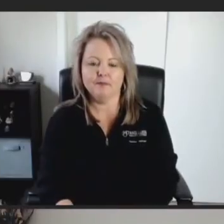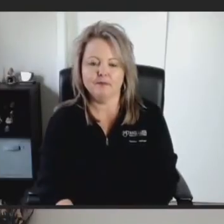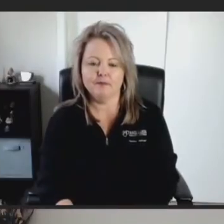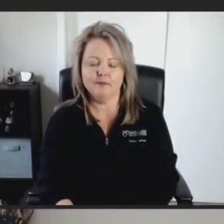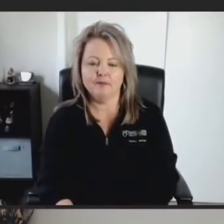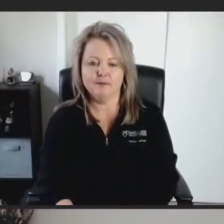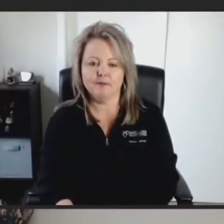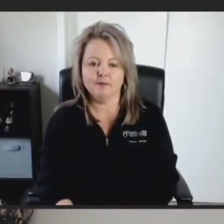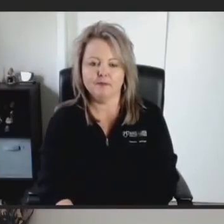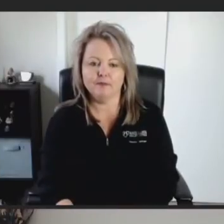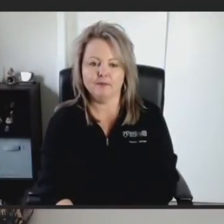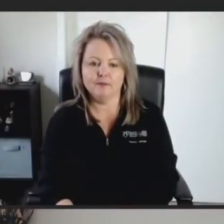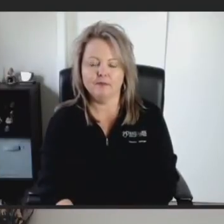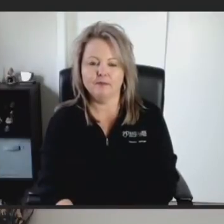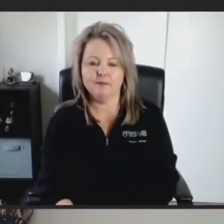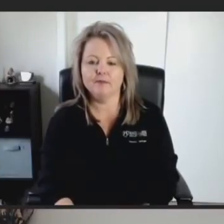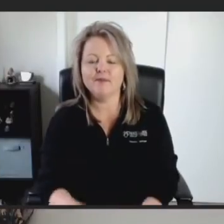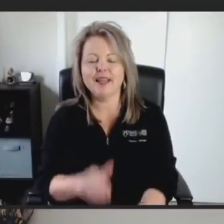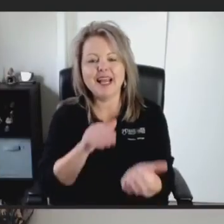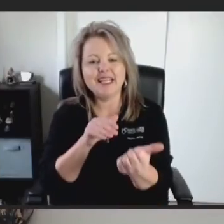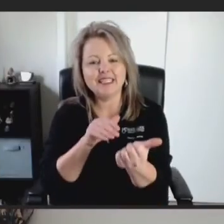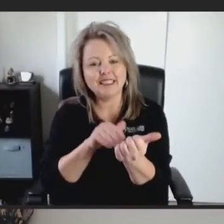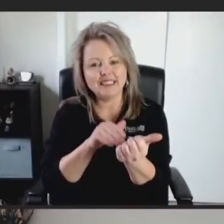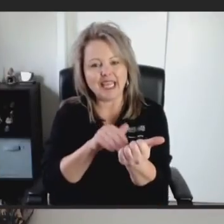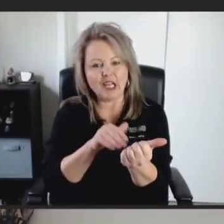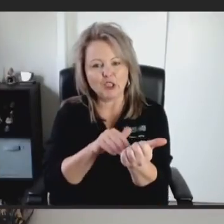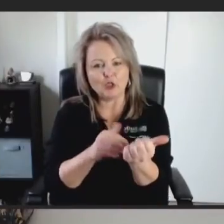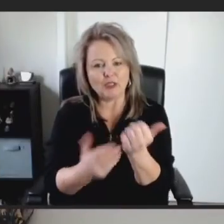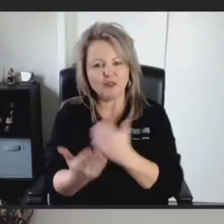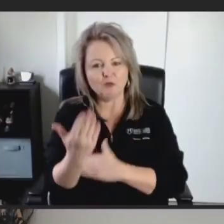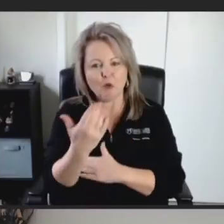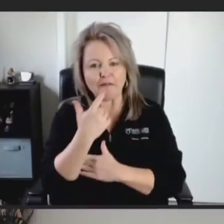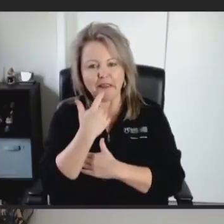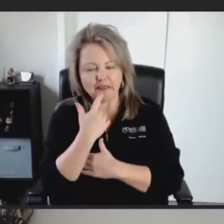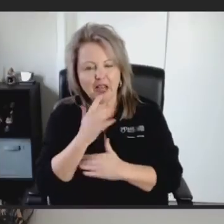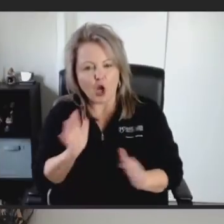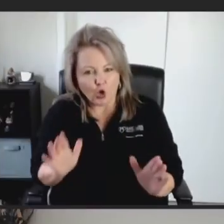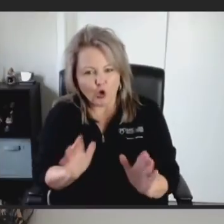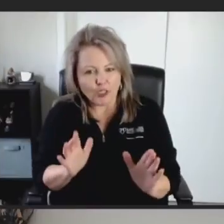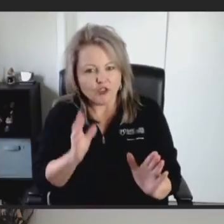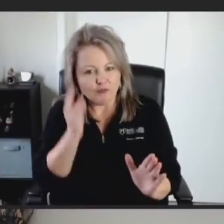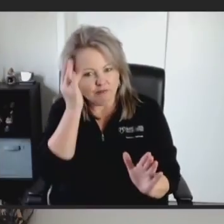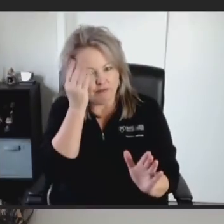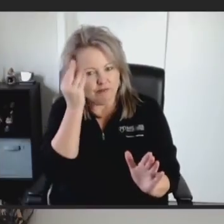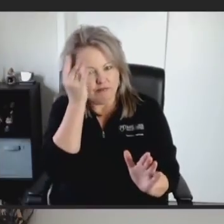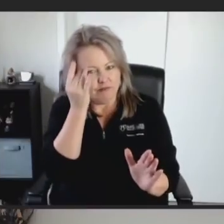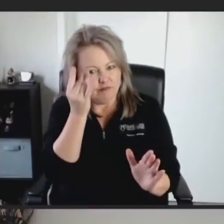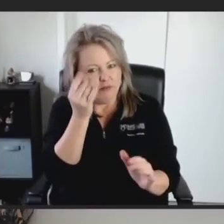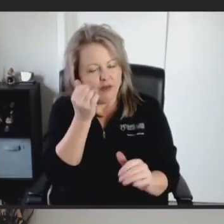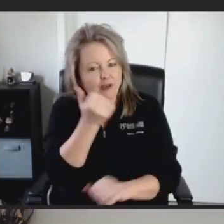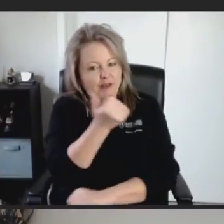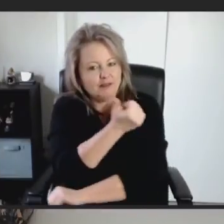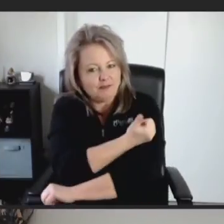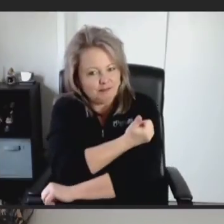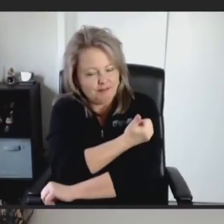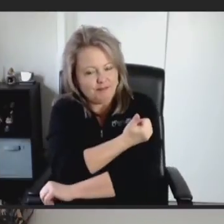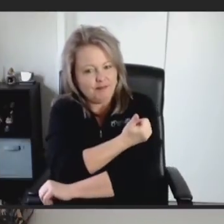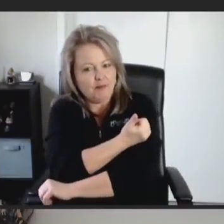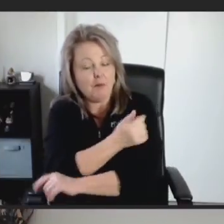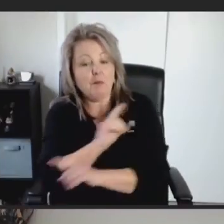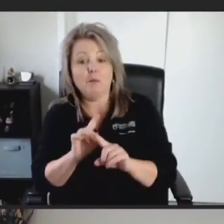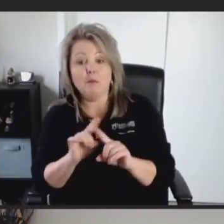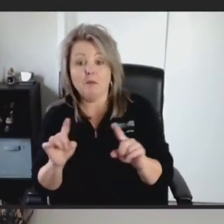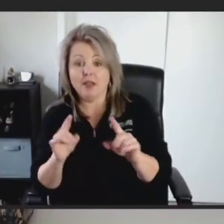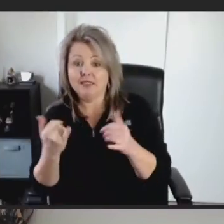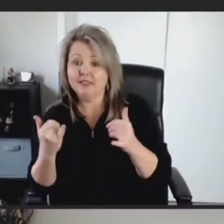Both doctors this morning have said that you encourage everyone to consider getting vaccinated, but we've acknowledged also that there's still a